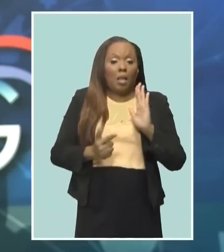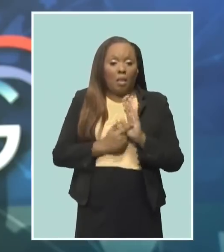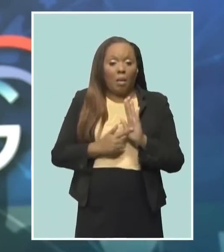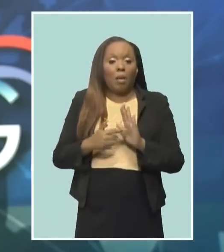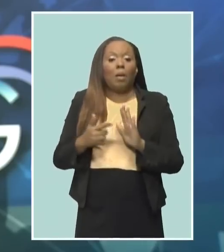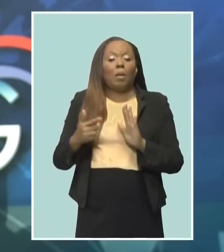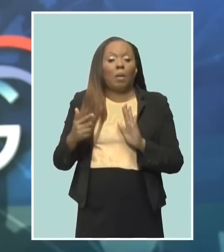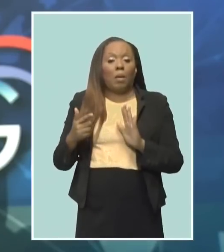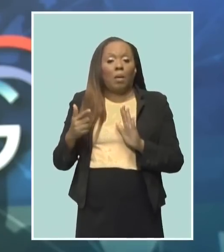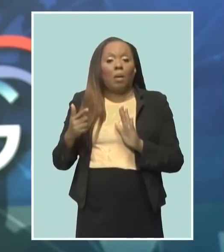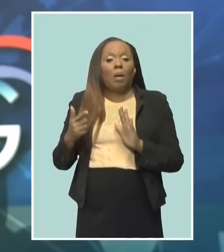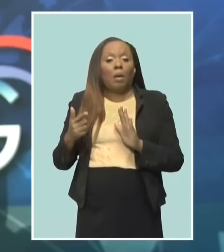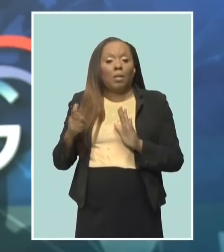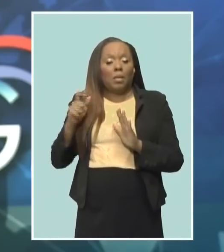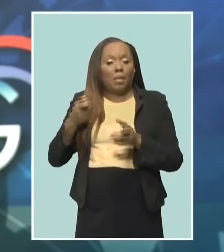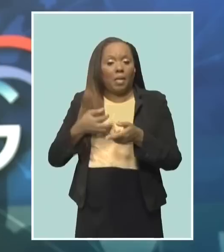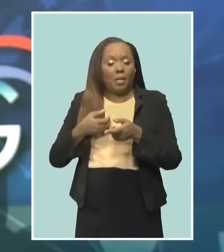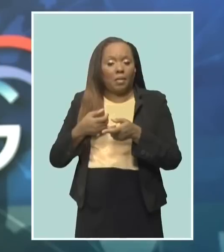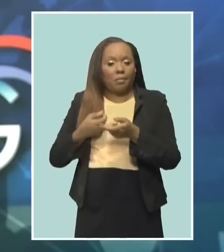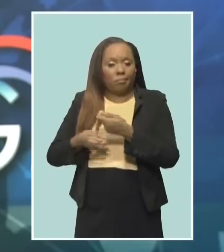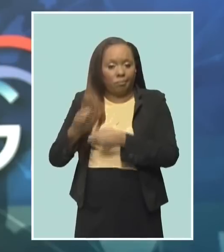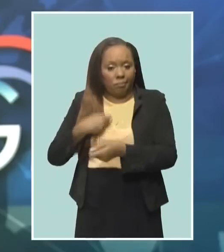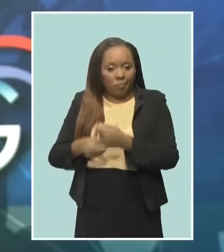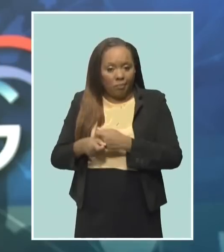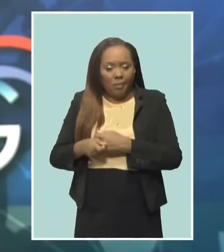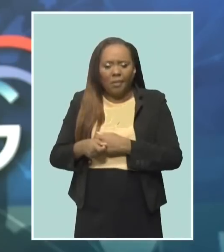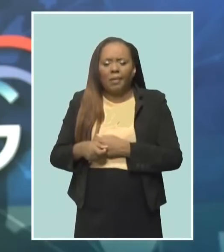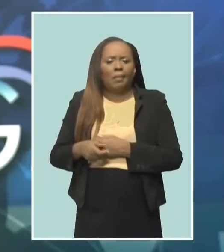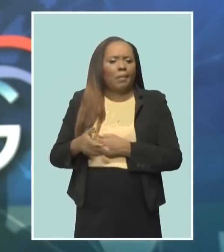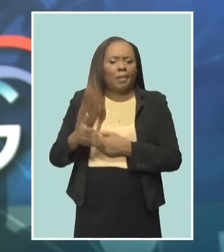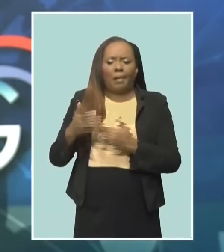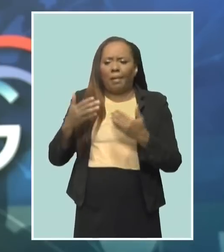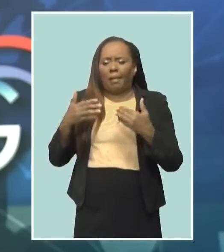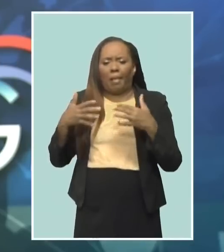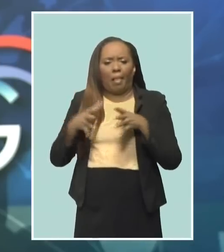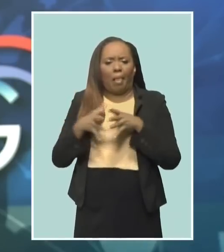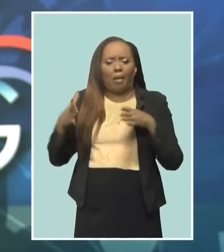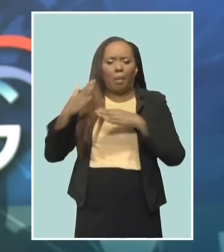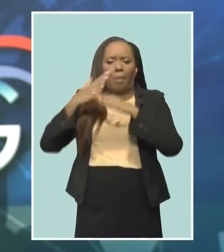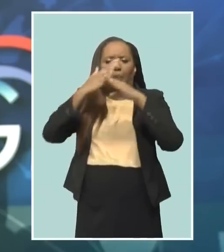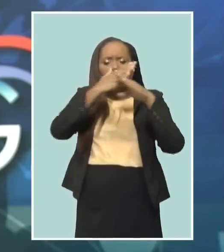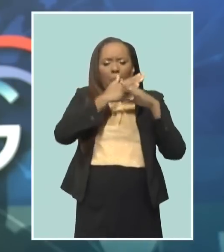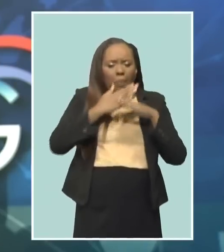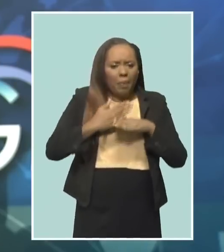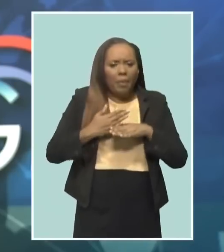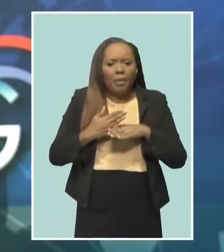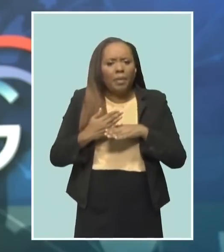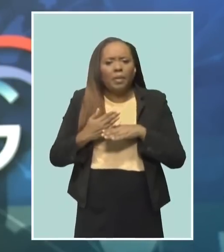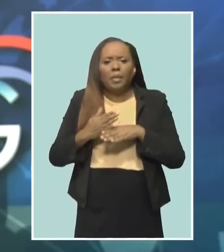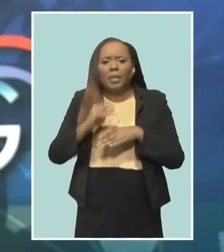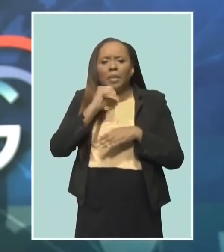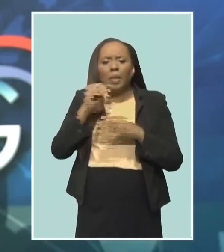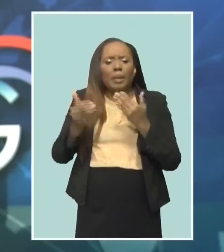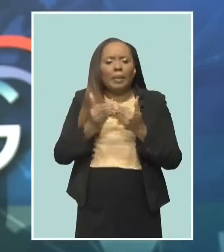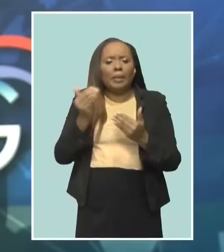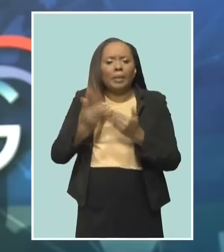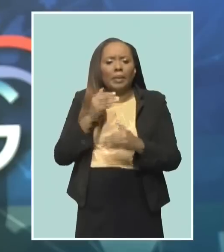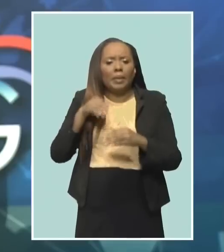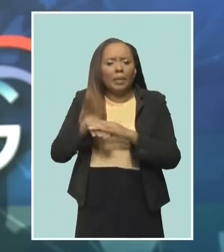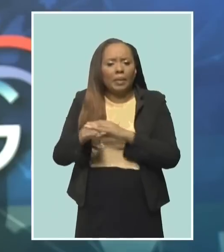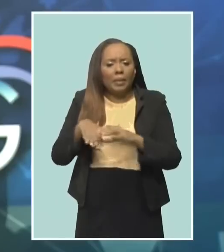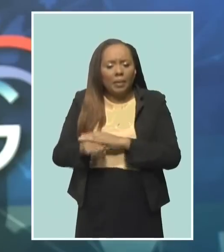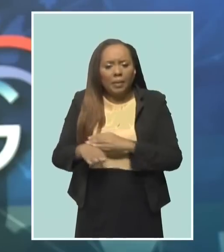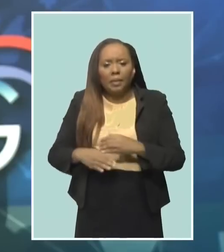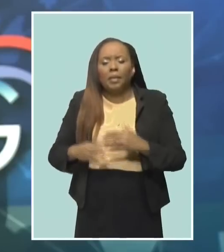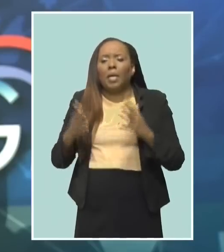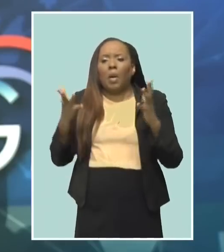replace, it is repetitive and creates unnecessary barriers to the ease of doing business. He says those aspects will be removed